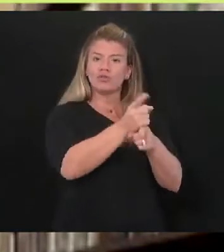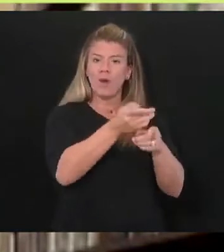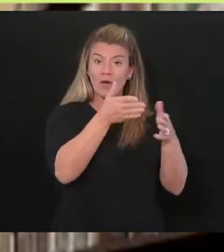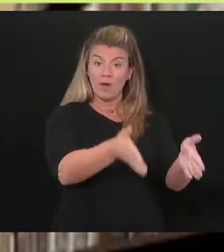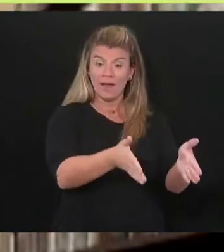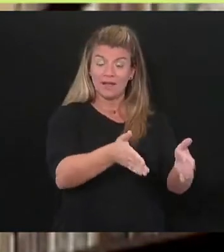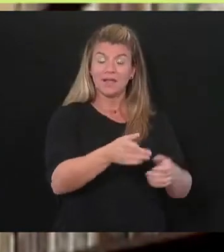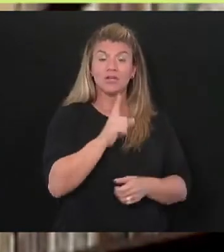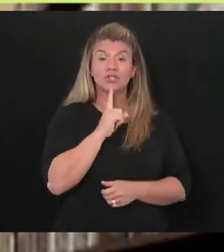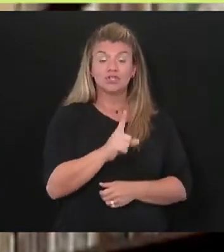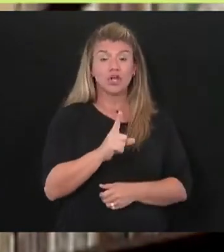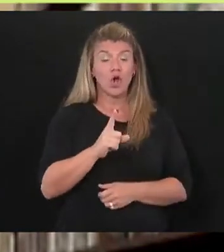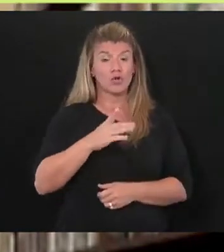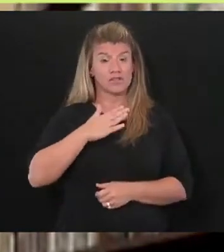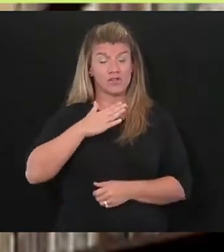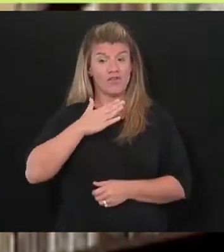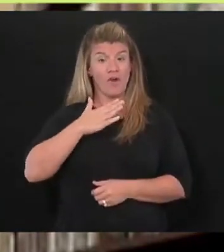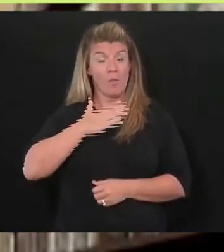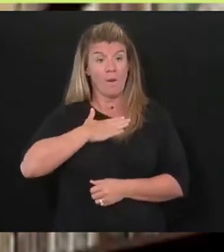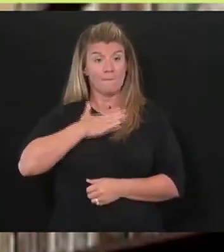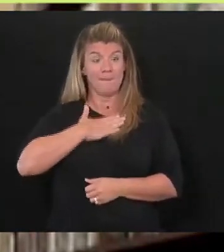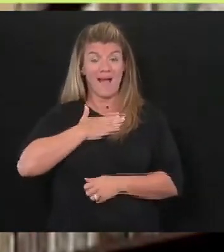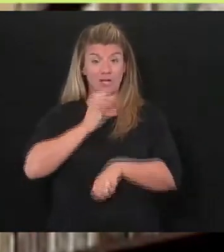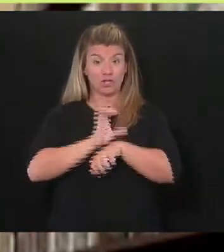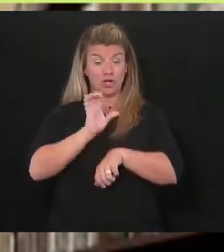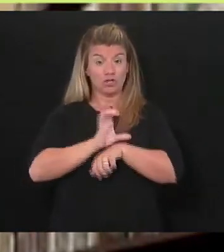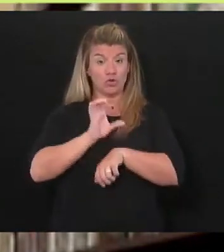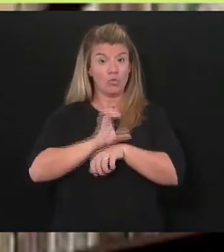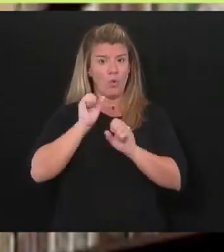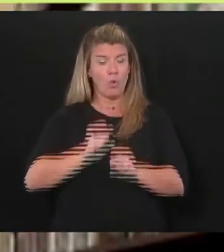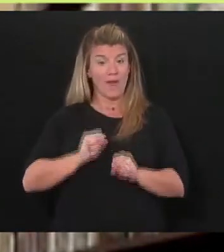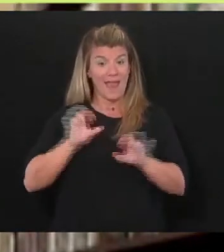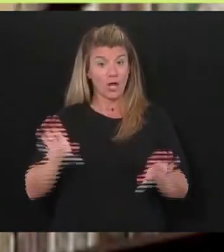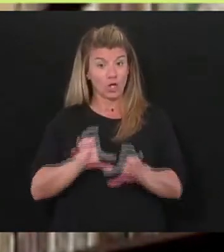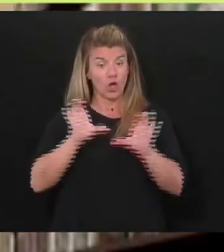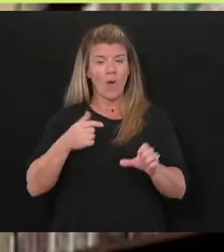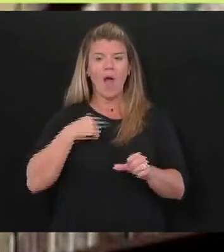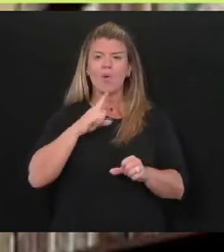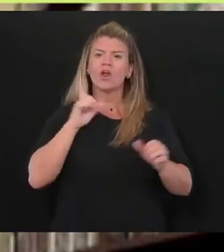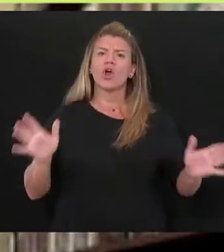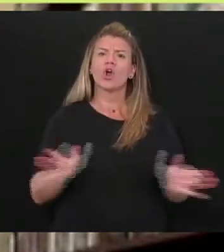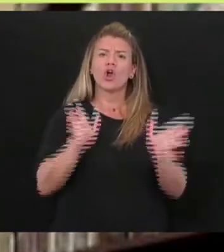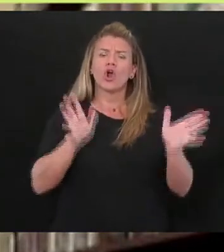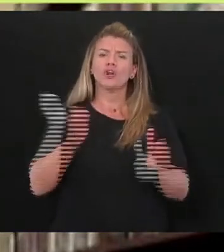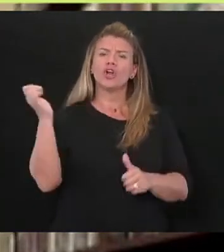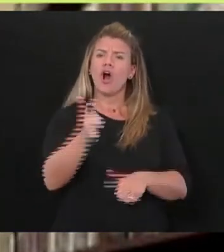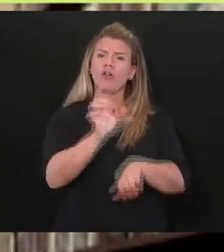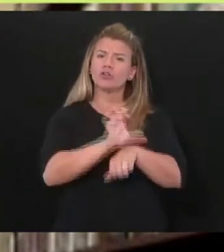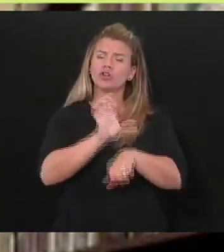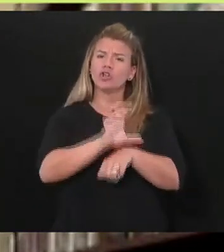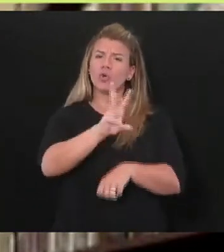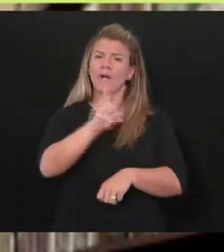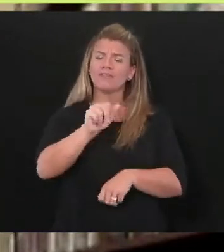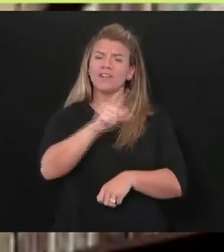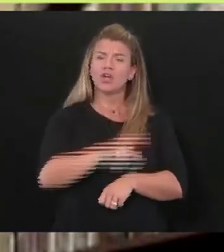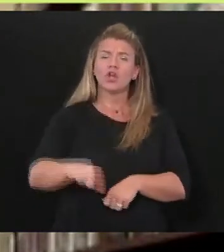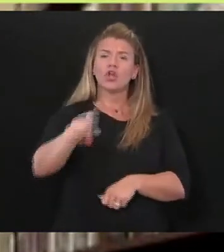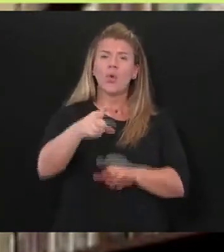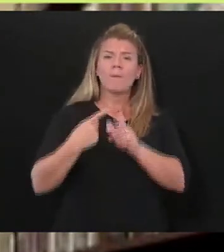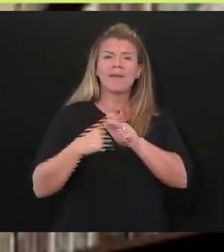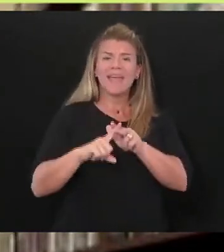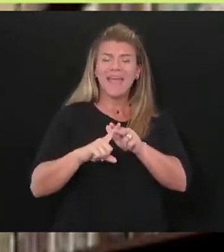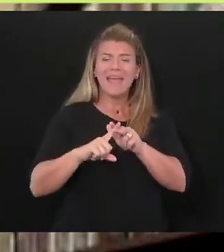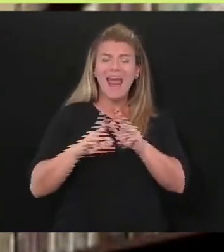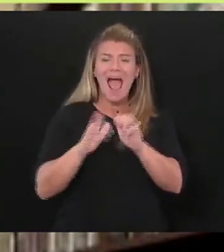finally, as for what the church can specifically do, I would encourage all churches in West Virginia to begin by listening to